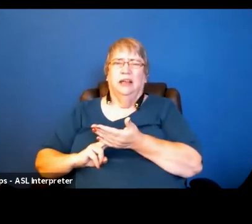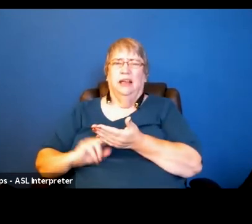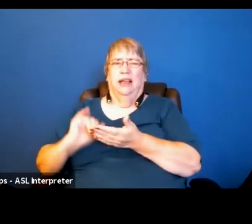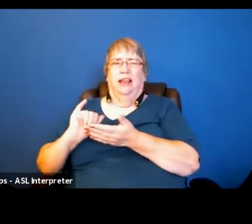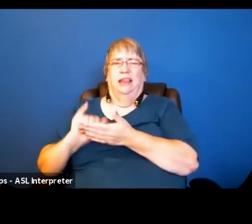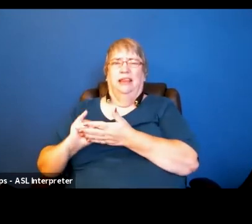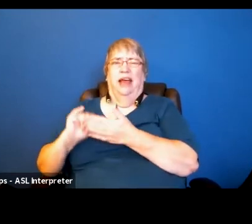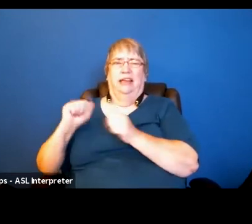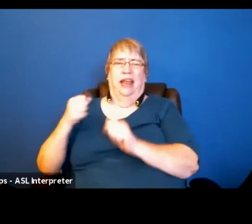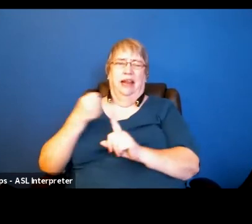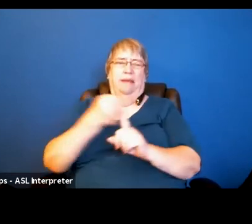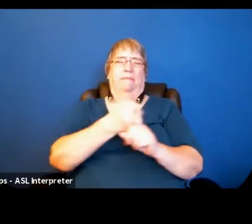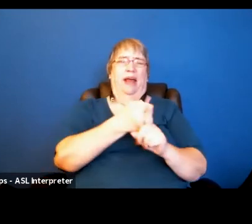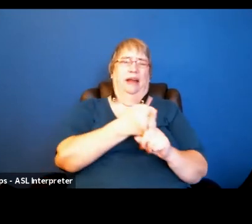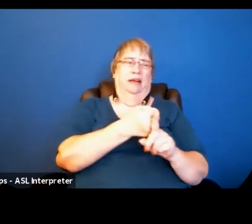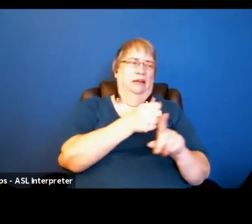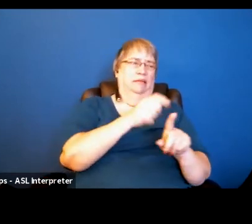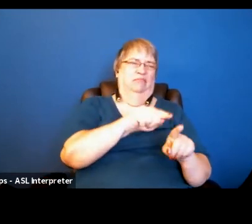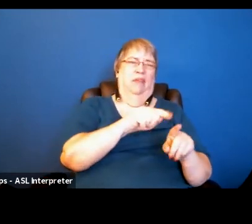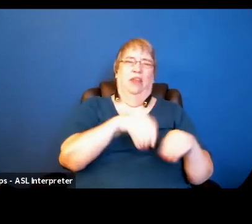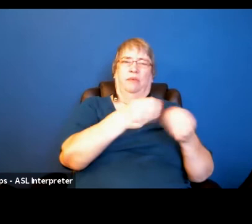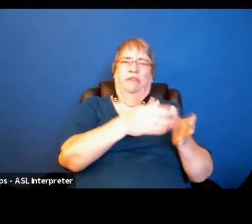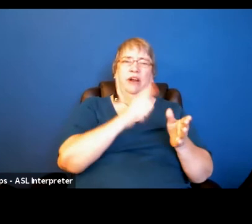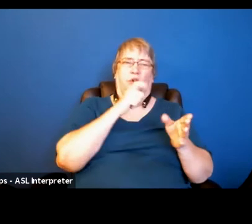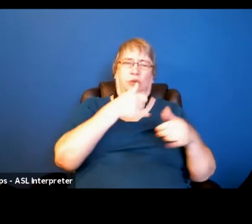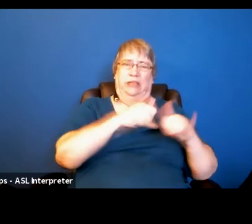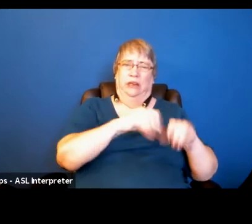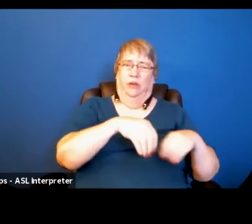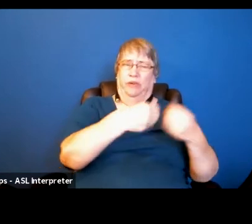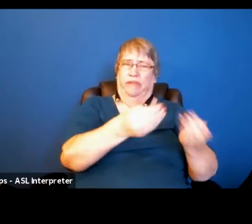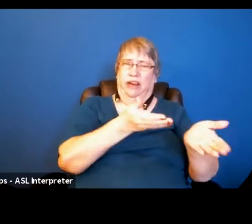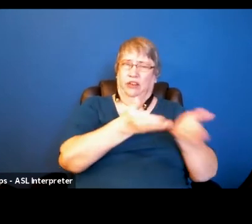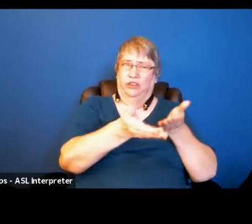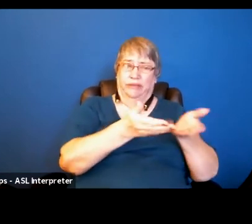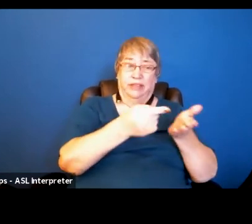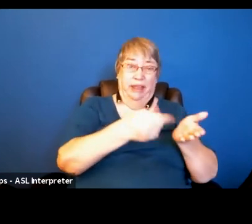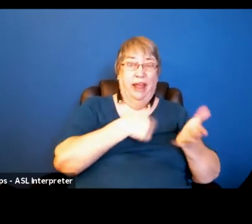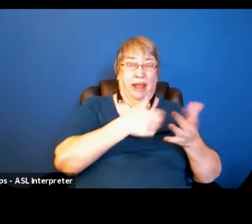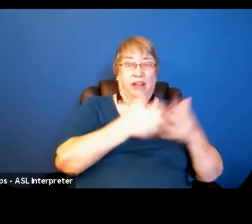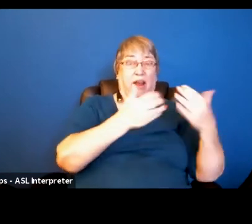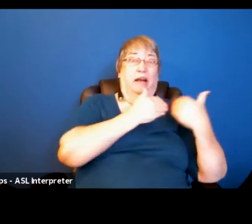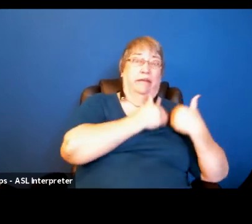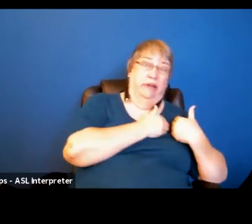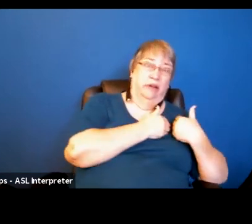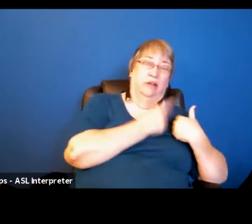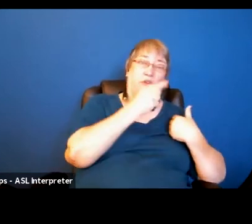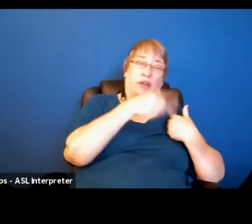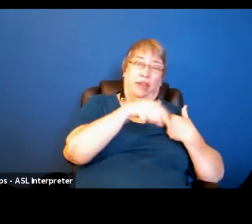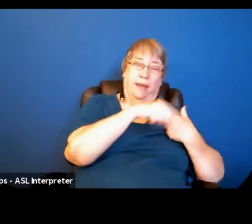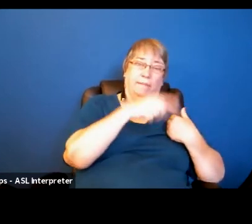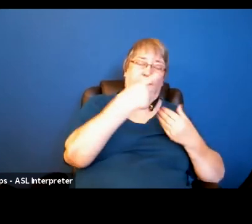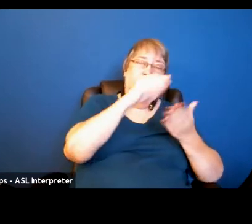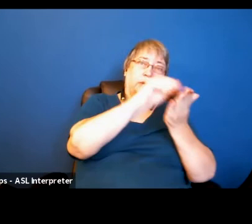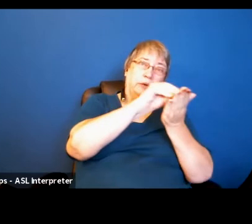the provider that's delivering services, and where there's lots of burden for those providers in terms of